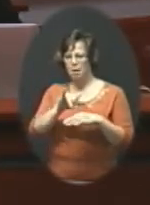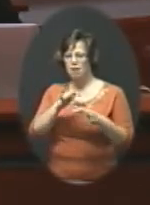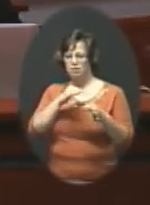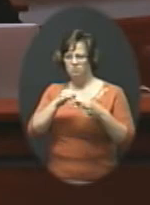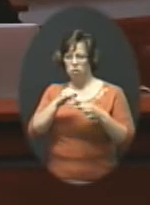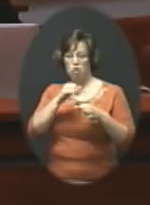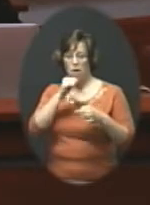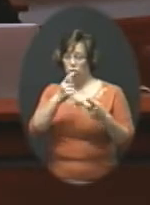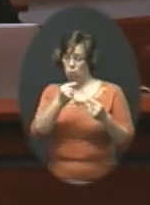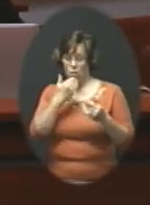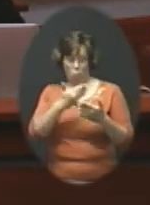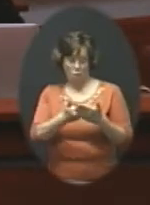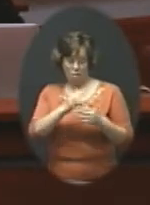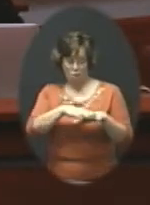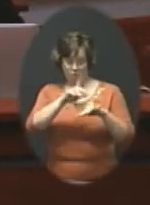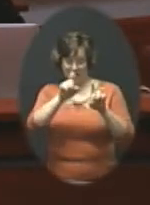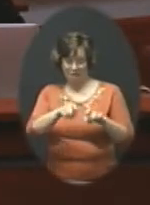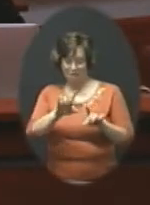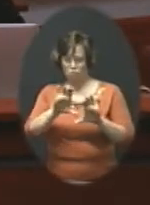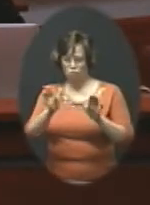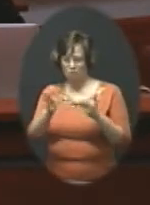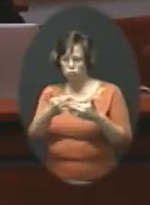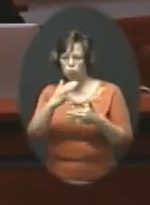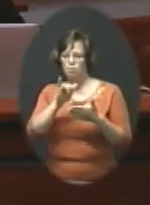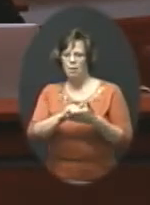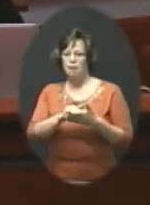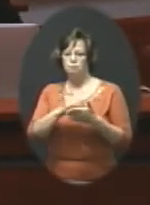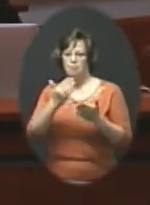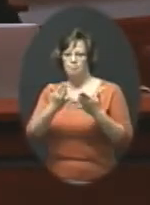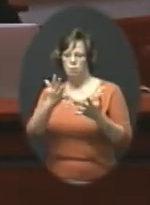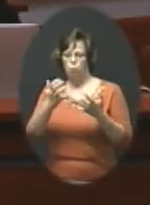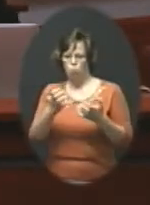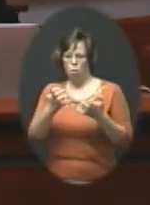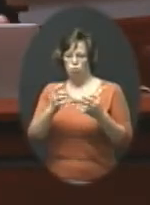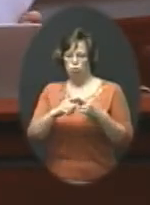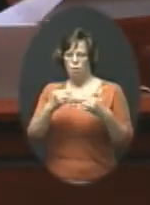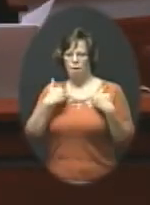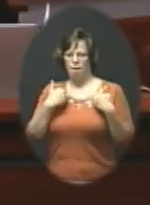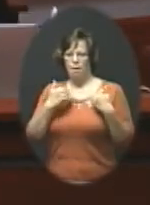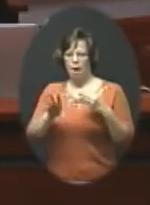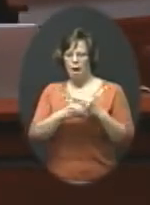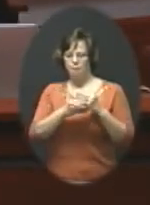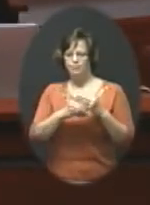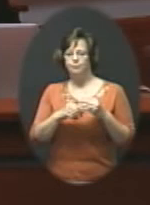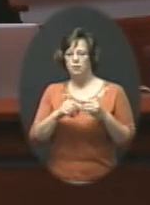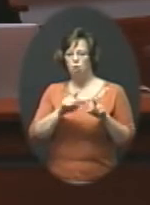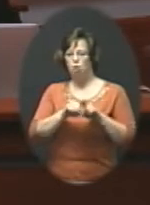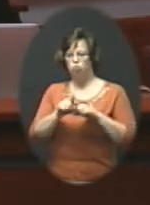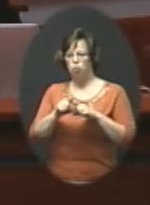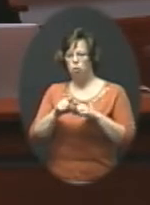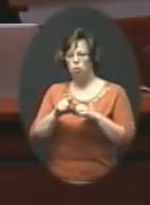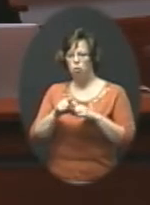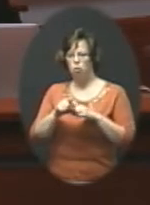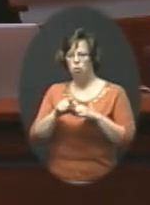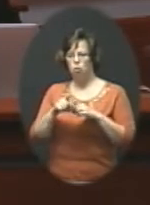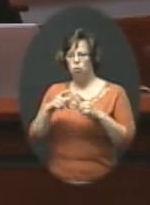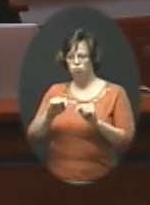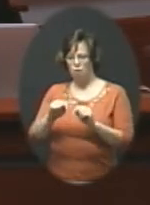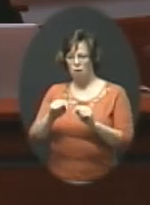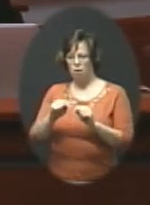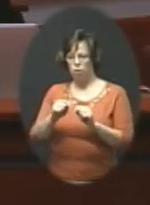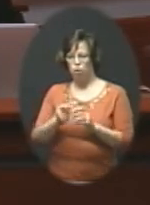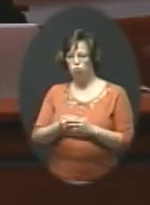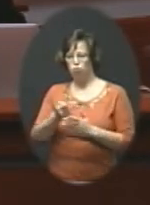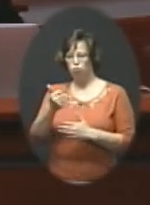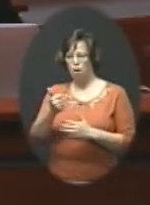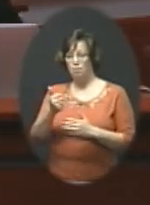doing well on the testing or in the classroom would be ones that we might want to have. They are also dropping the, or trying to, and then they've brought